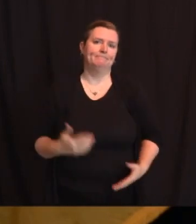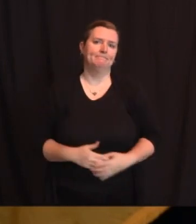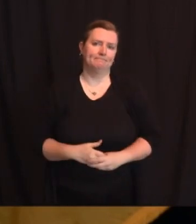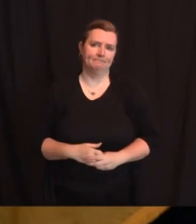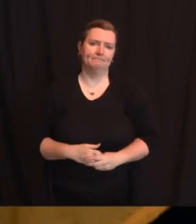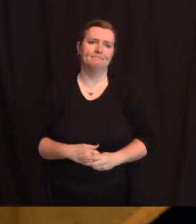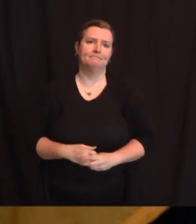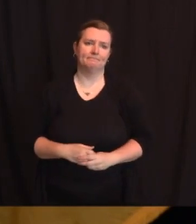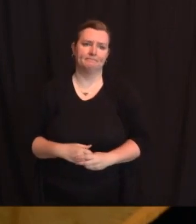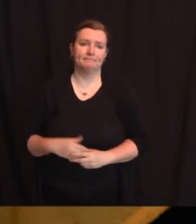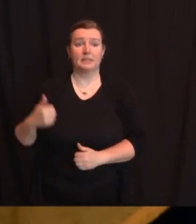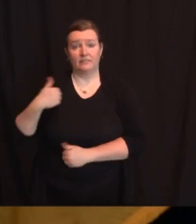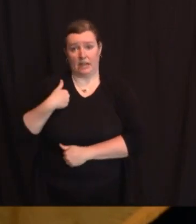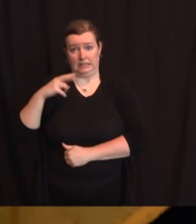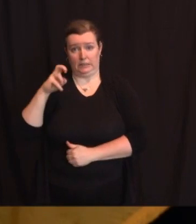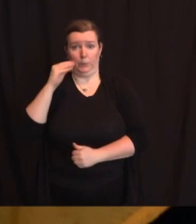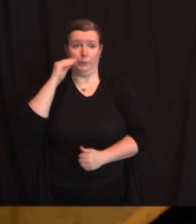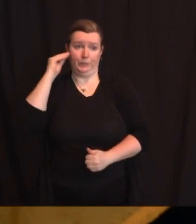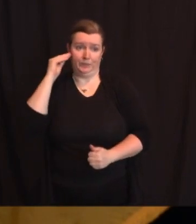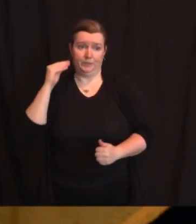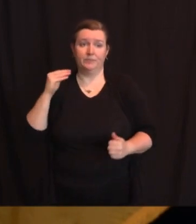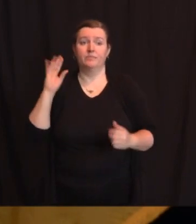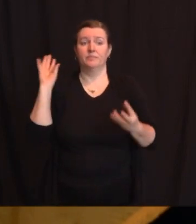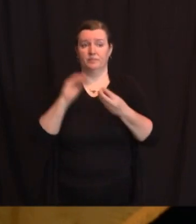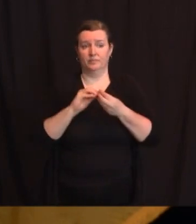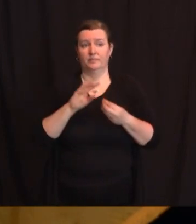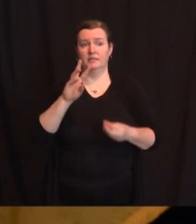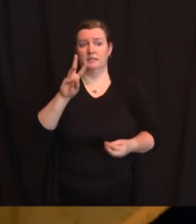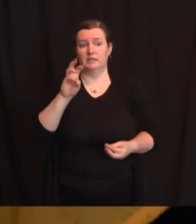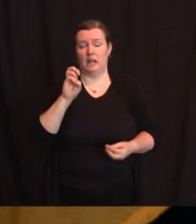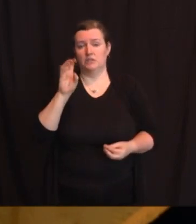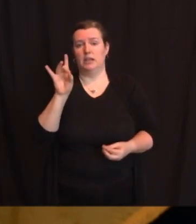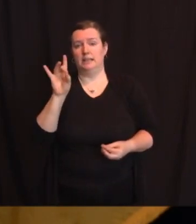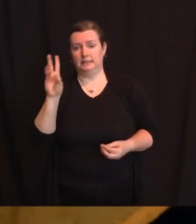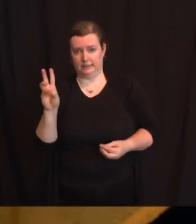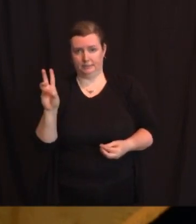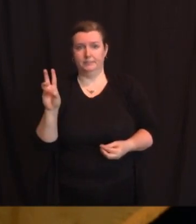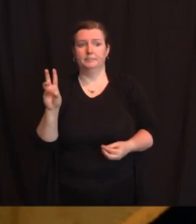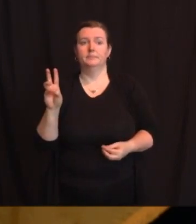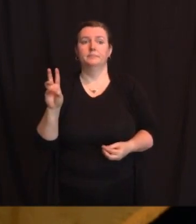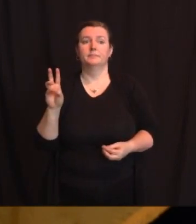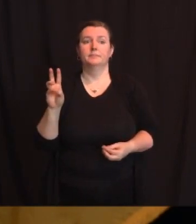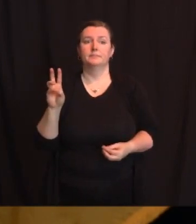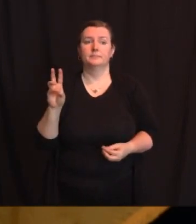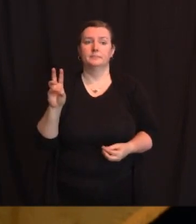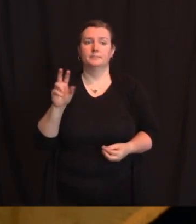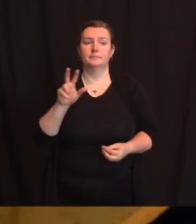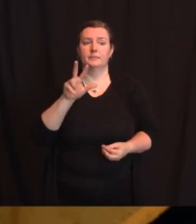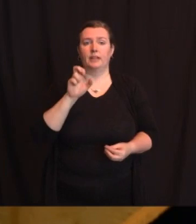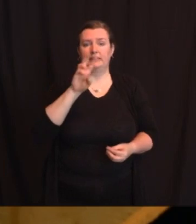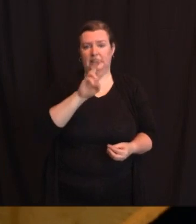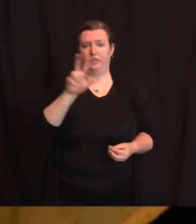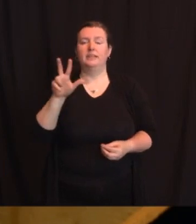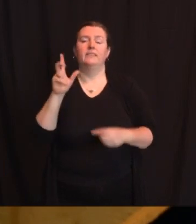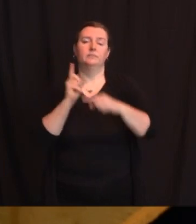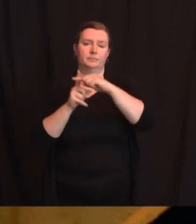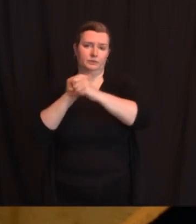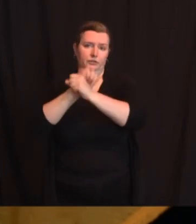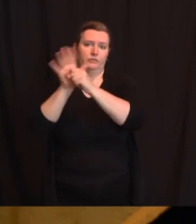of 668 residents, there have been 363 residents that have tested positive, and there have been a